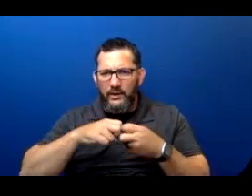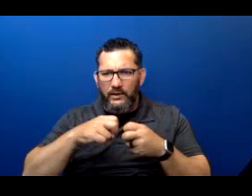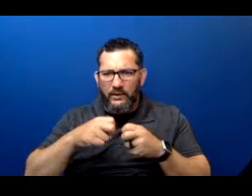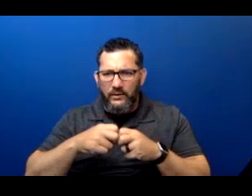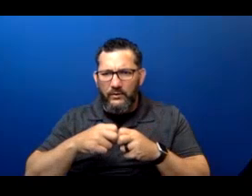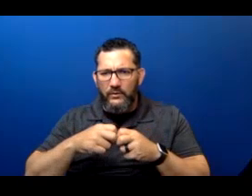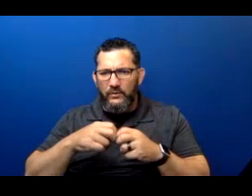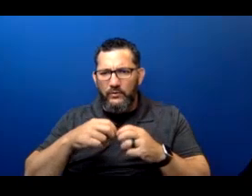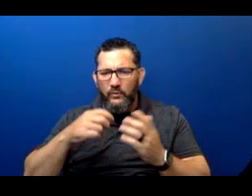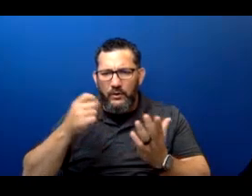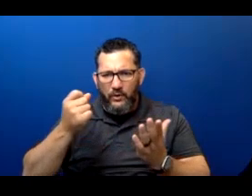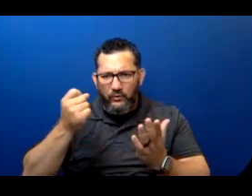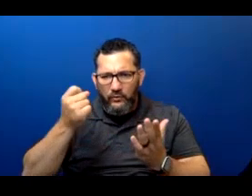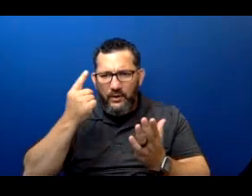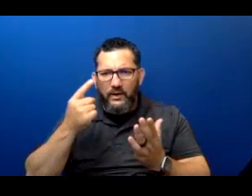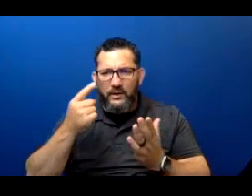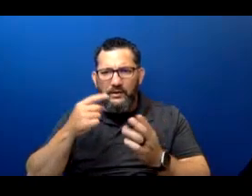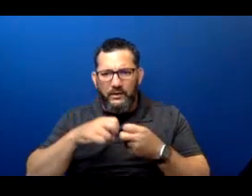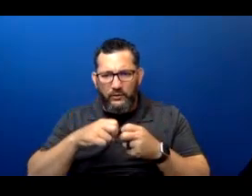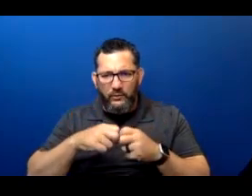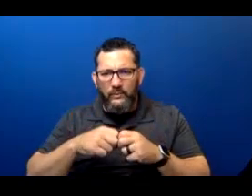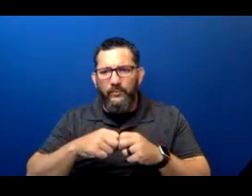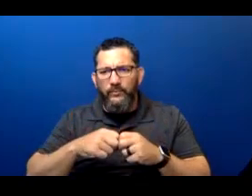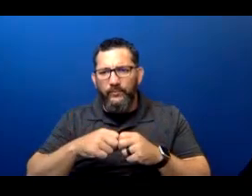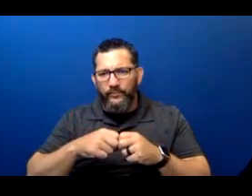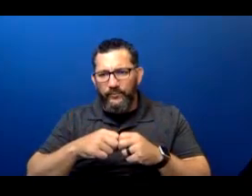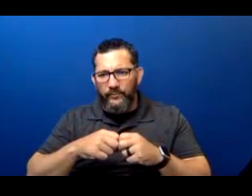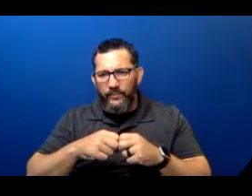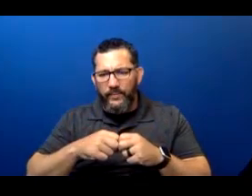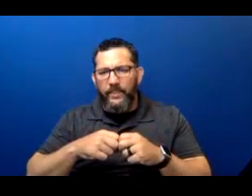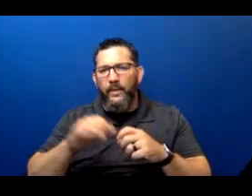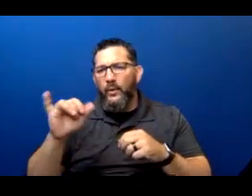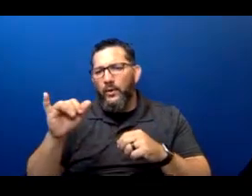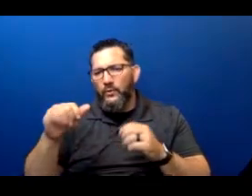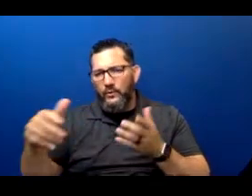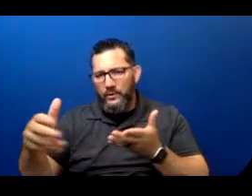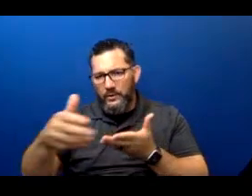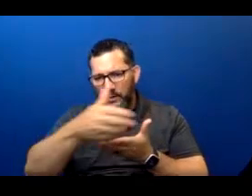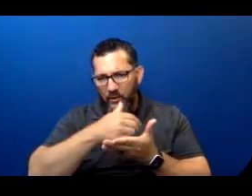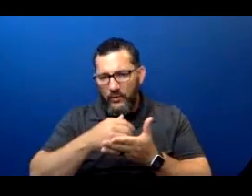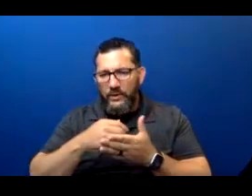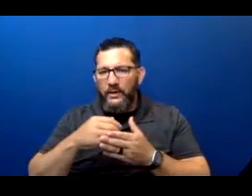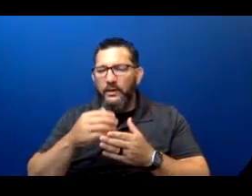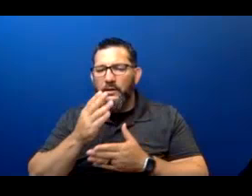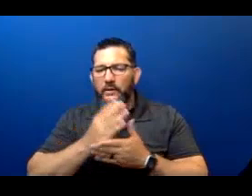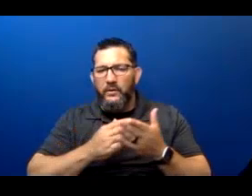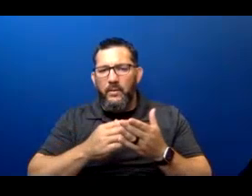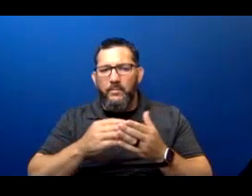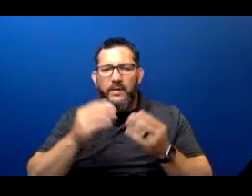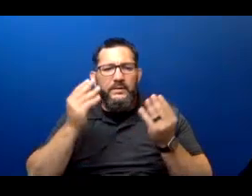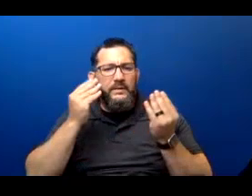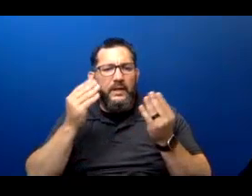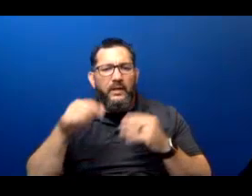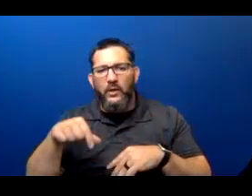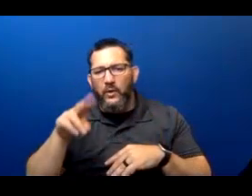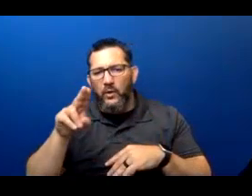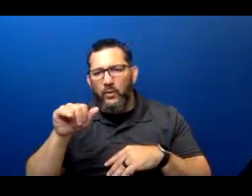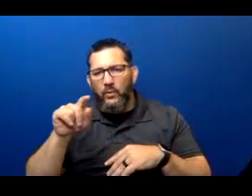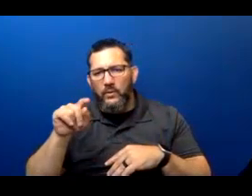And on top of that, we also did we gathered some qualitative data,